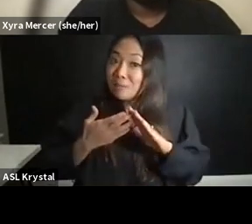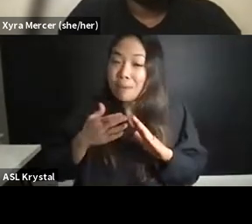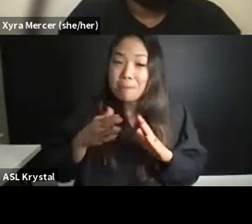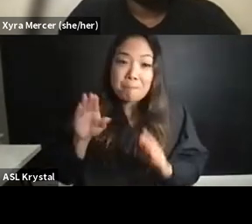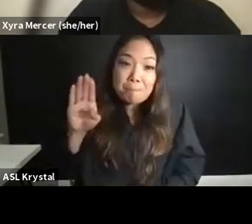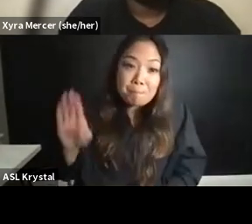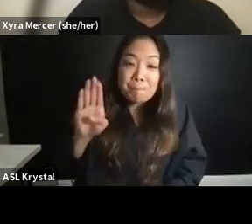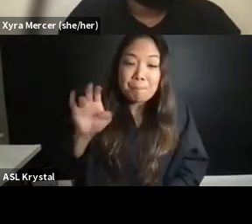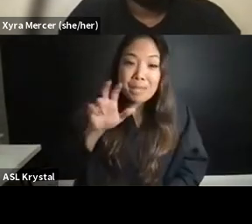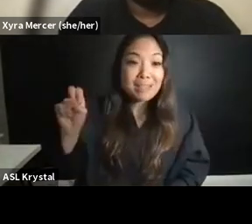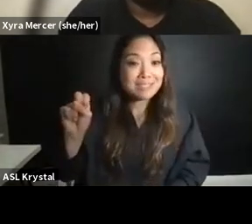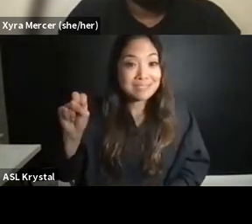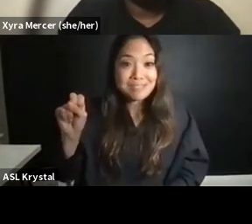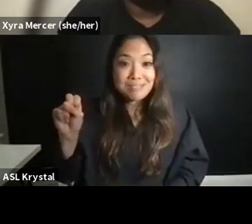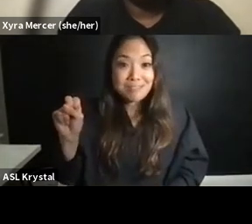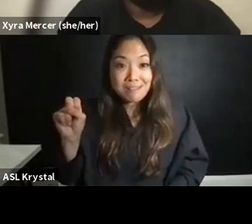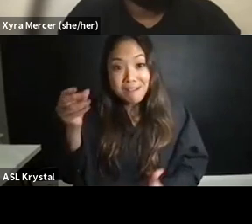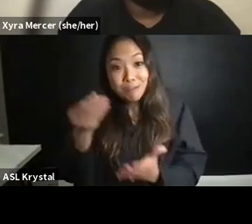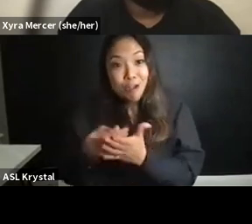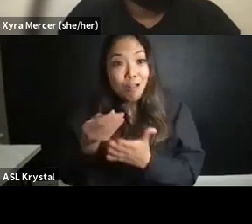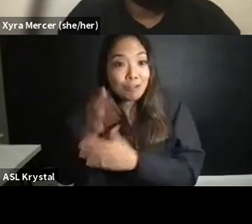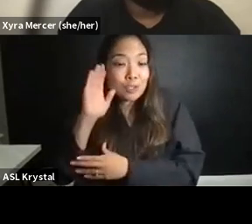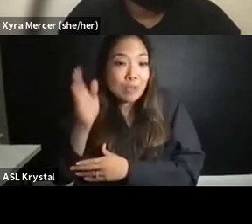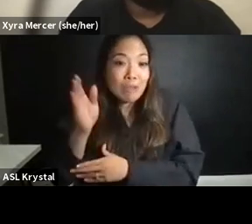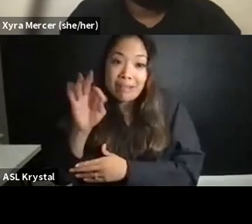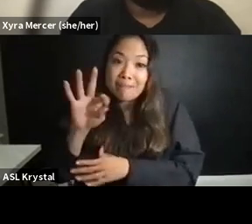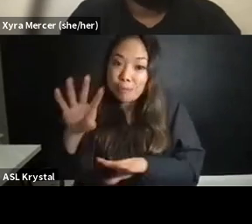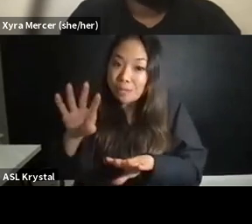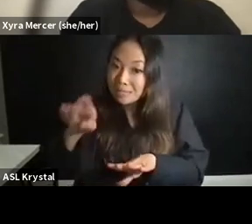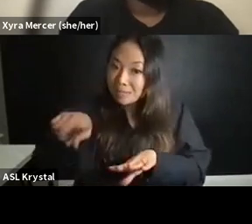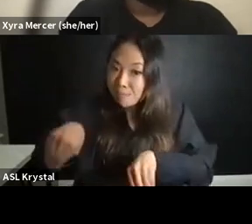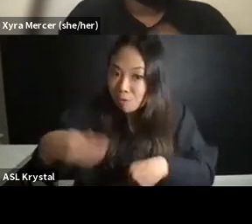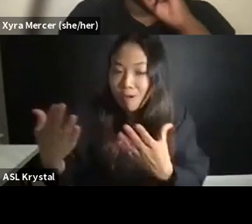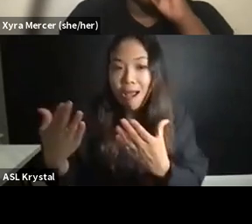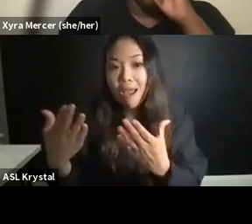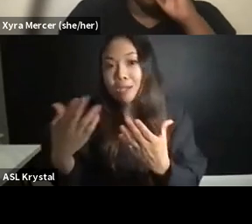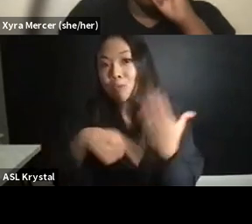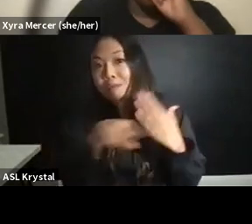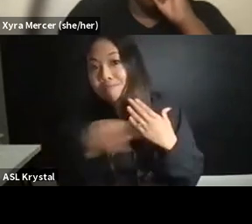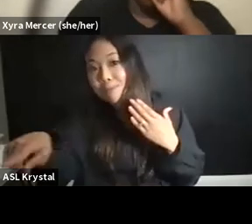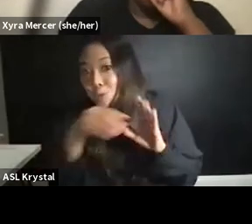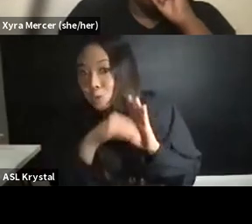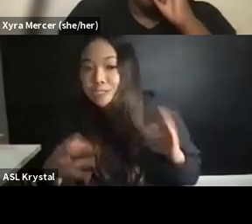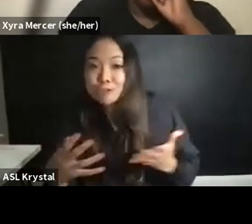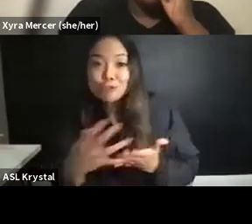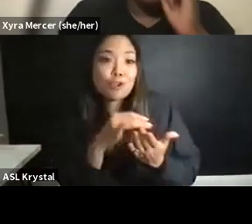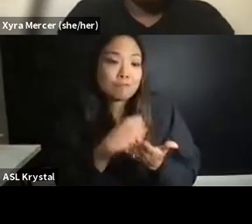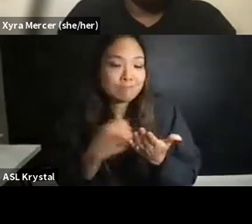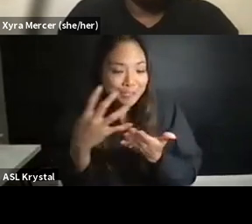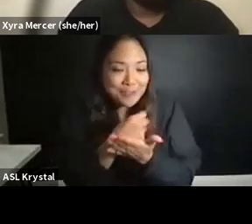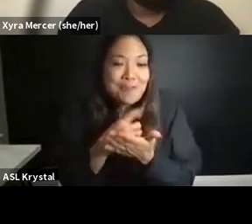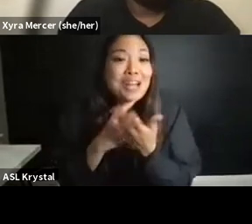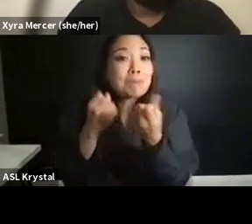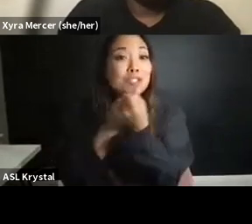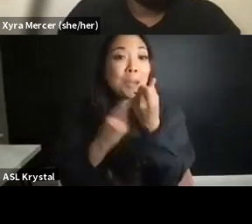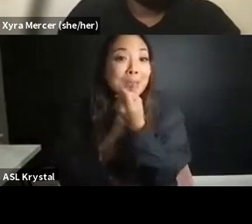if we're going to give kids the buildings that they deserve um and i'm a champion for that and have been since we